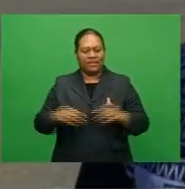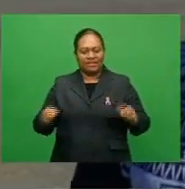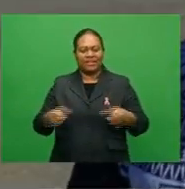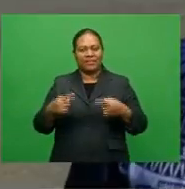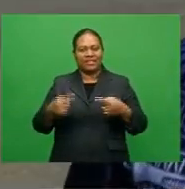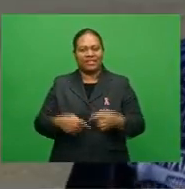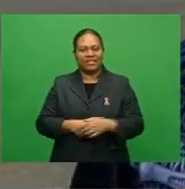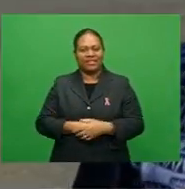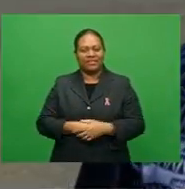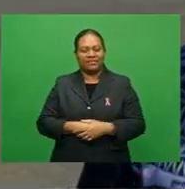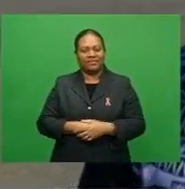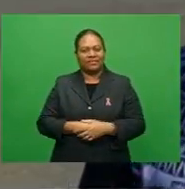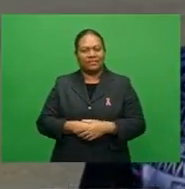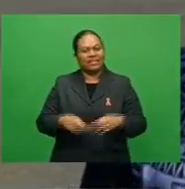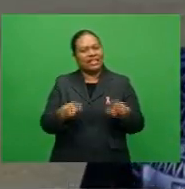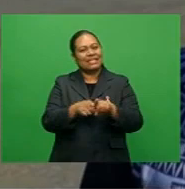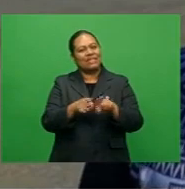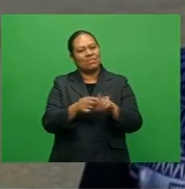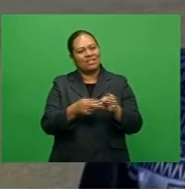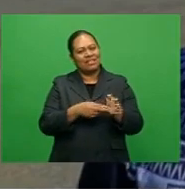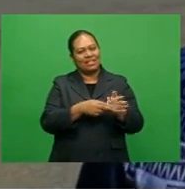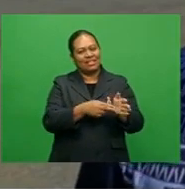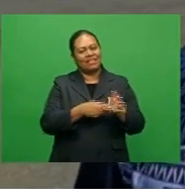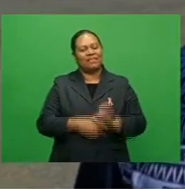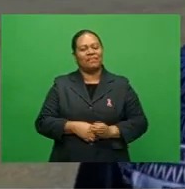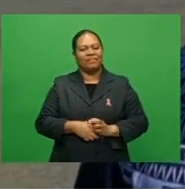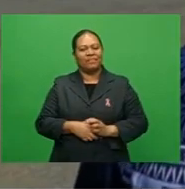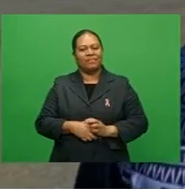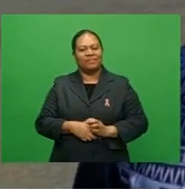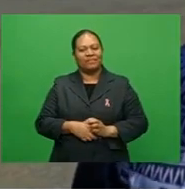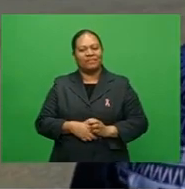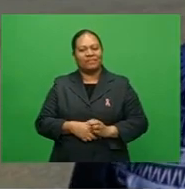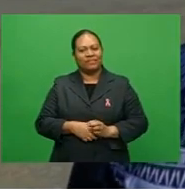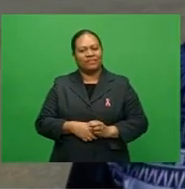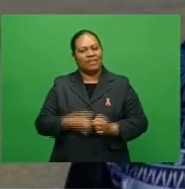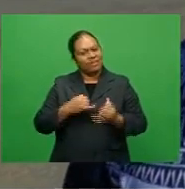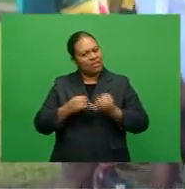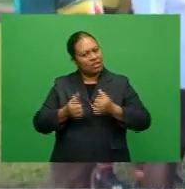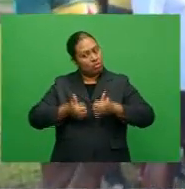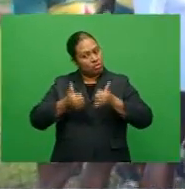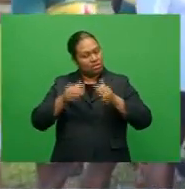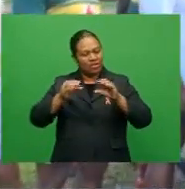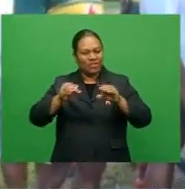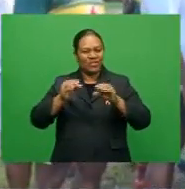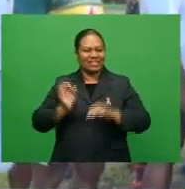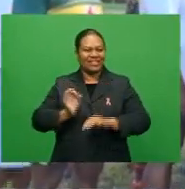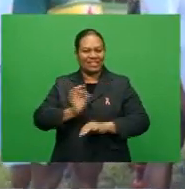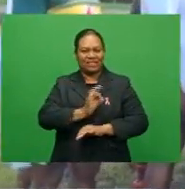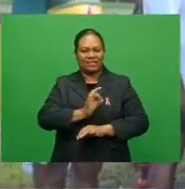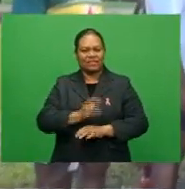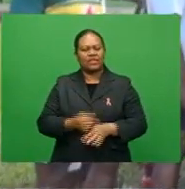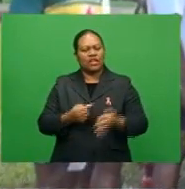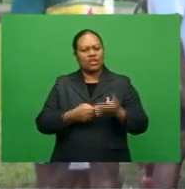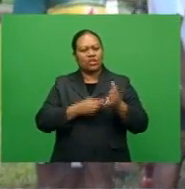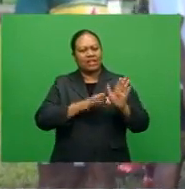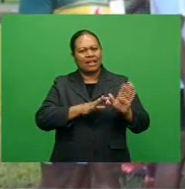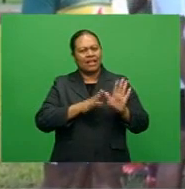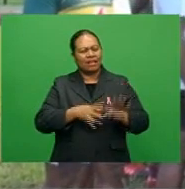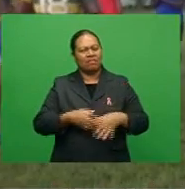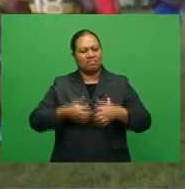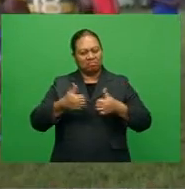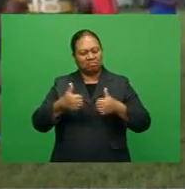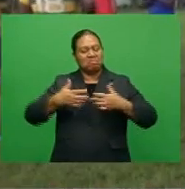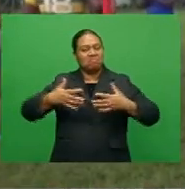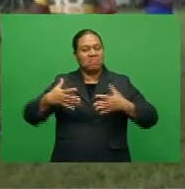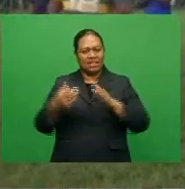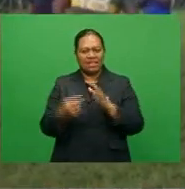competition. Likewise, Nandi, and they've got a very good coaching staff. Tailevu has a mammoth task ahead as